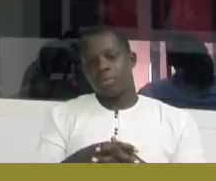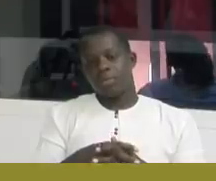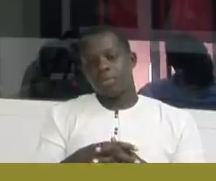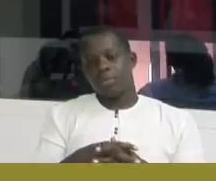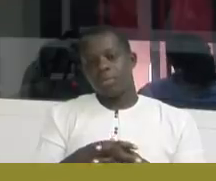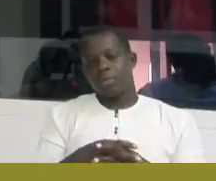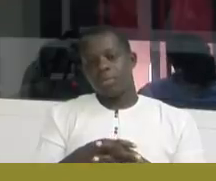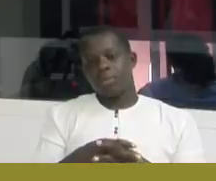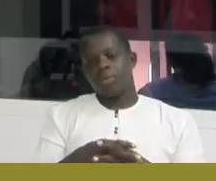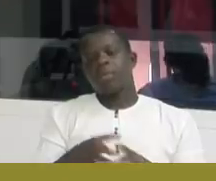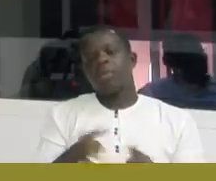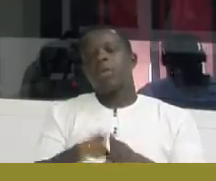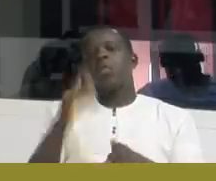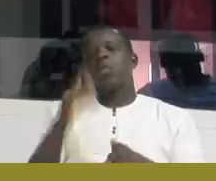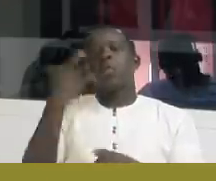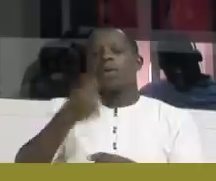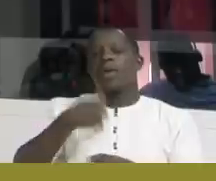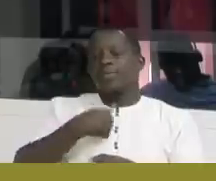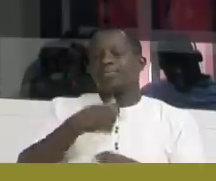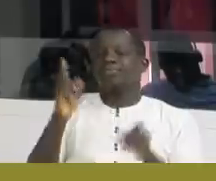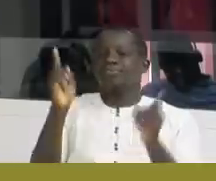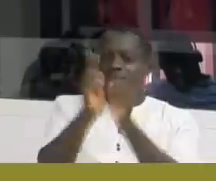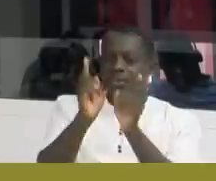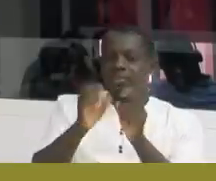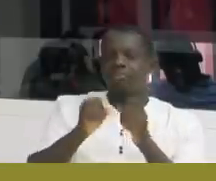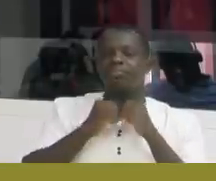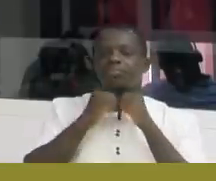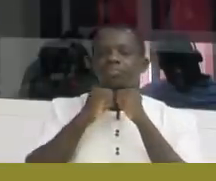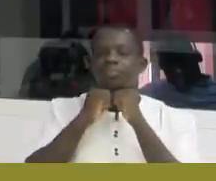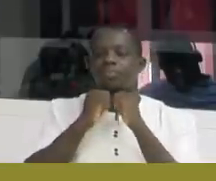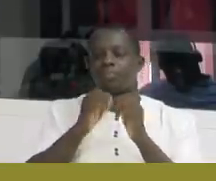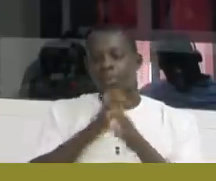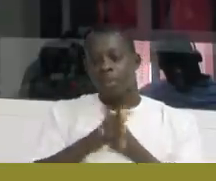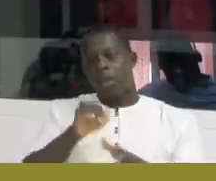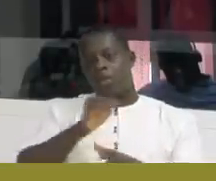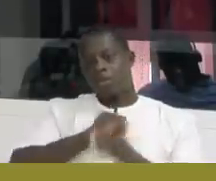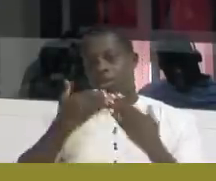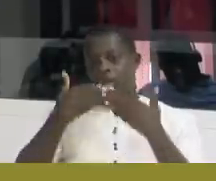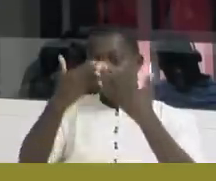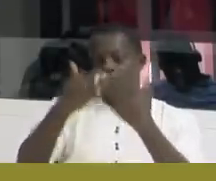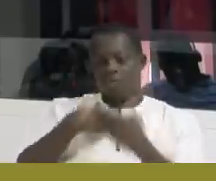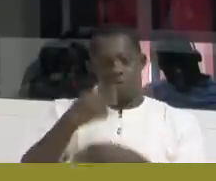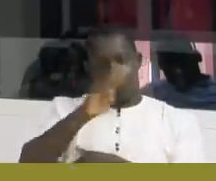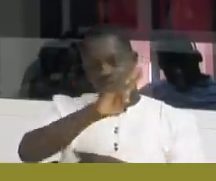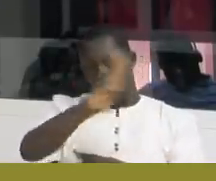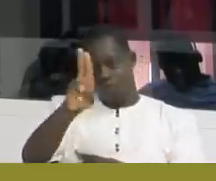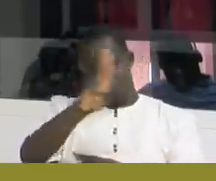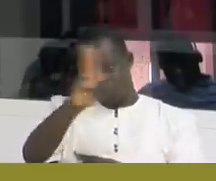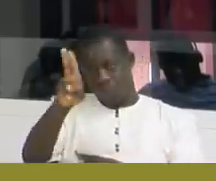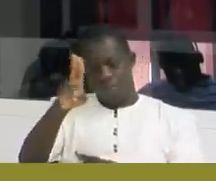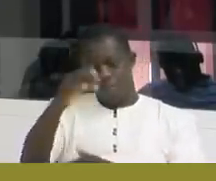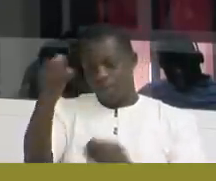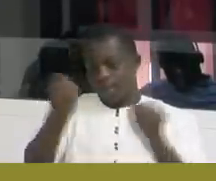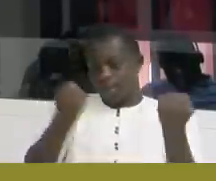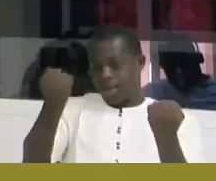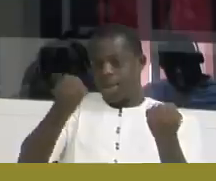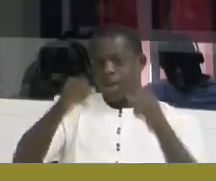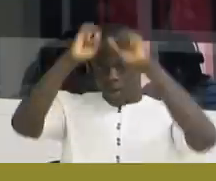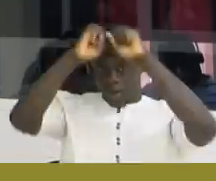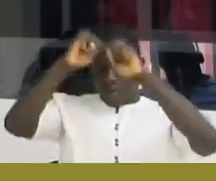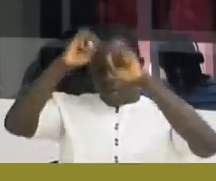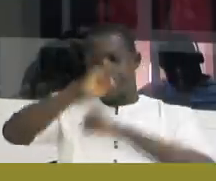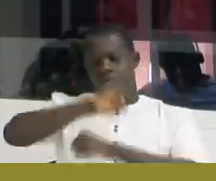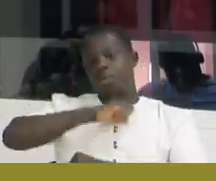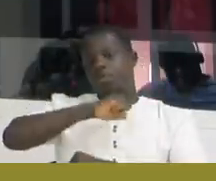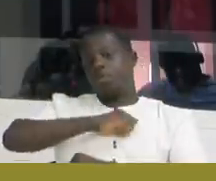sorry. So when I approached Sana, he told me, no, that the car belonged to government. So